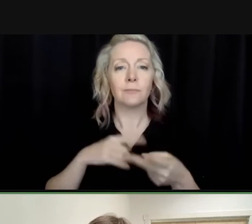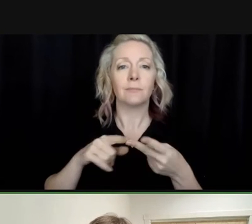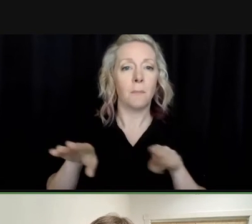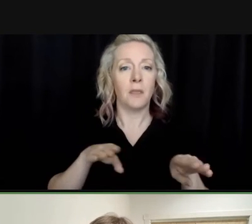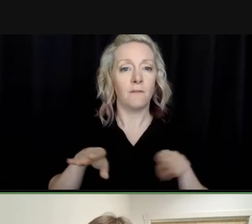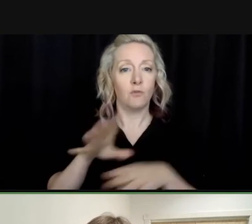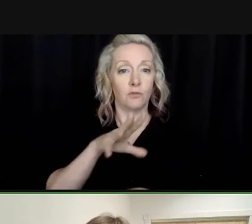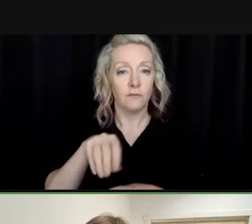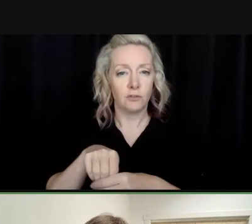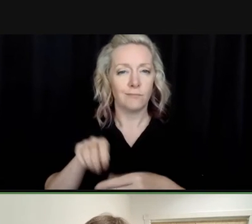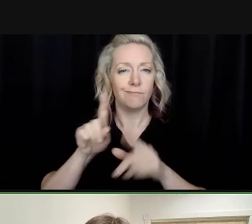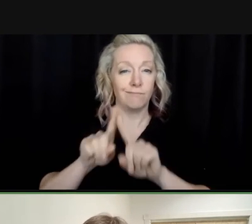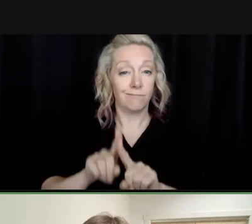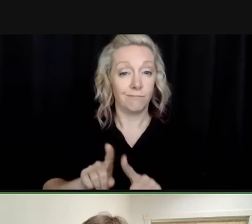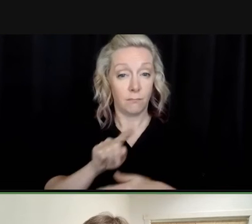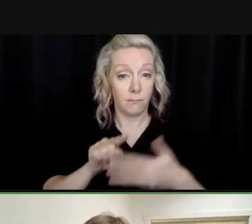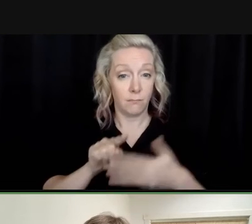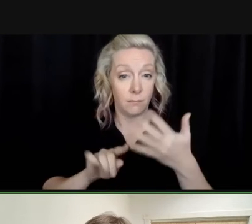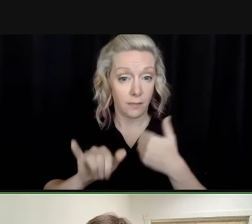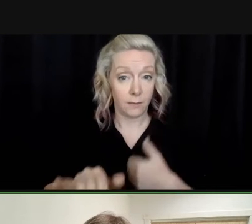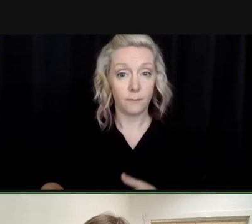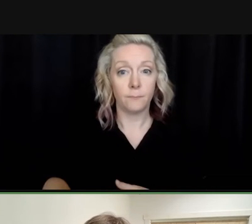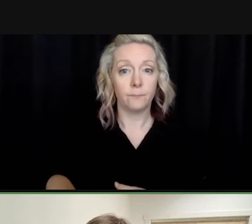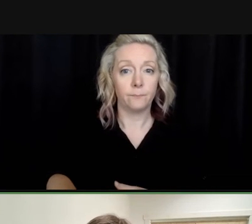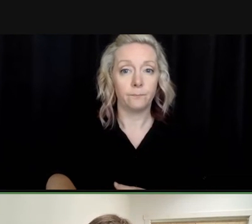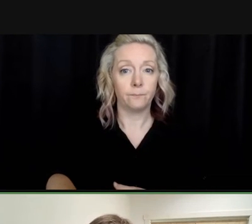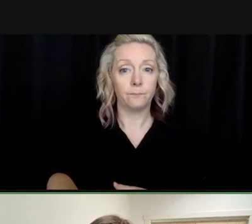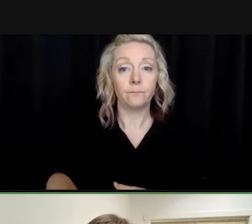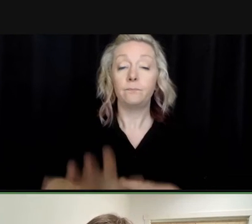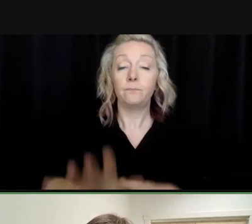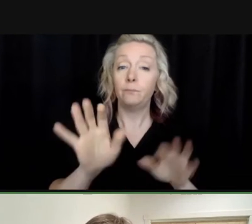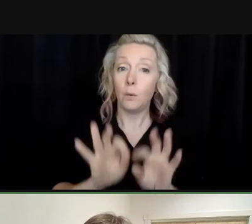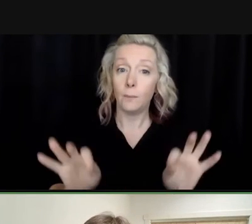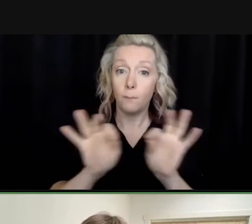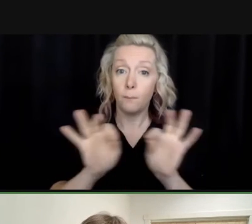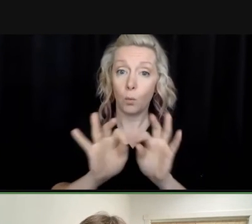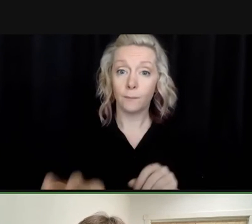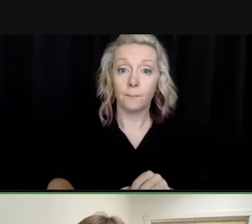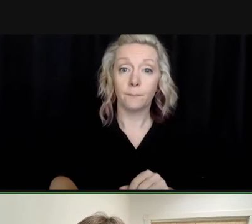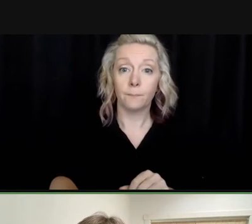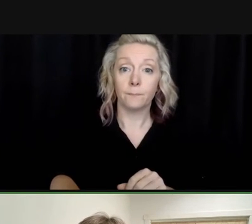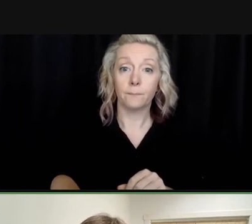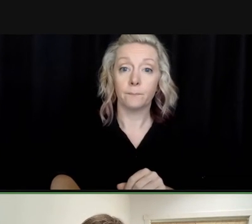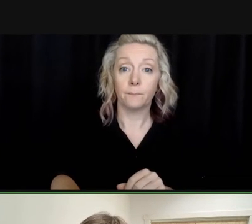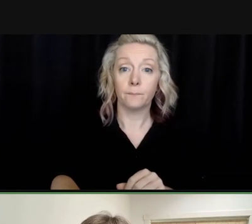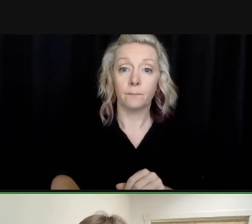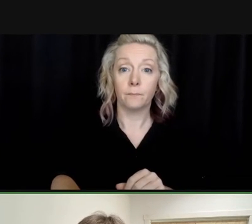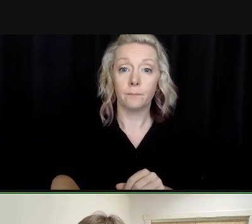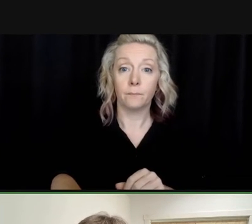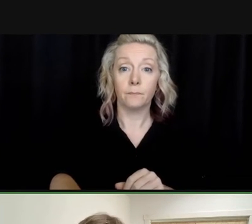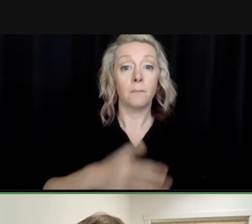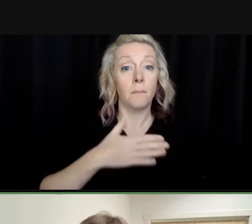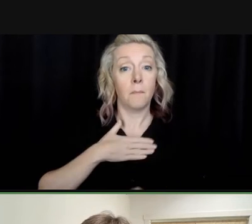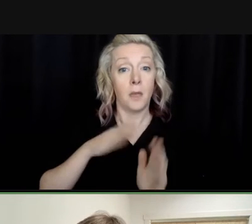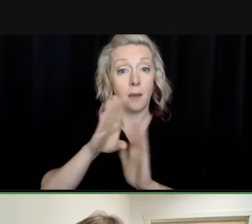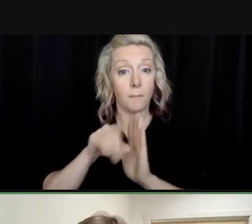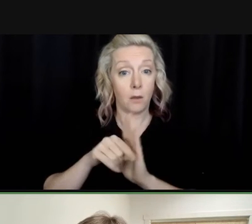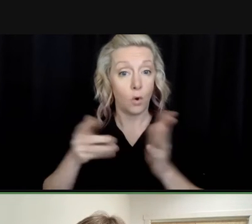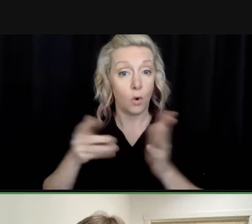to preface here, and this is really important, so listen up. I am an educator. I'm a teacher. I'm